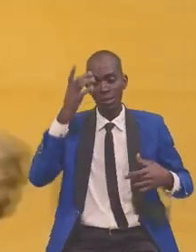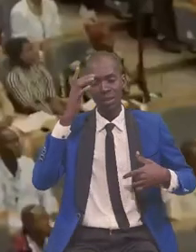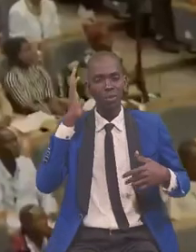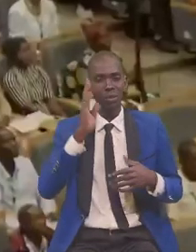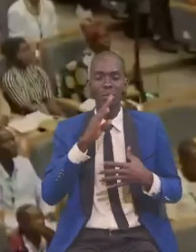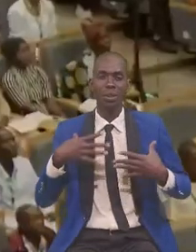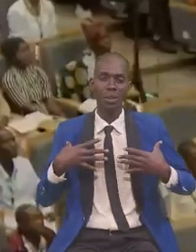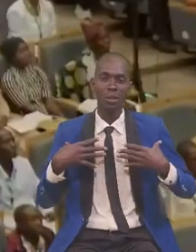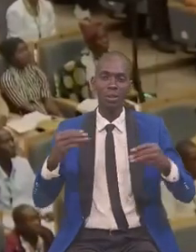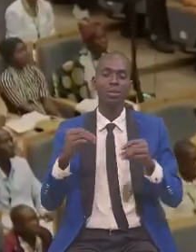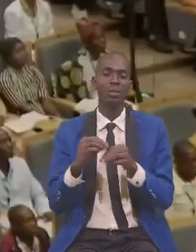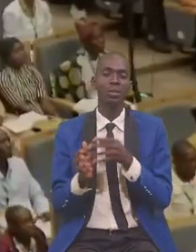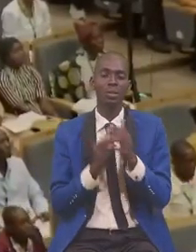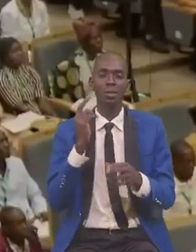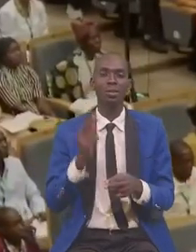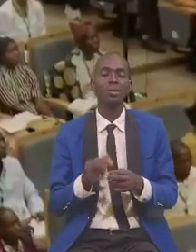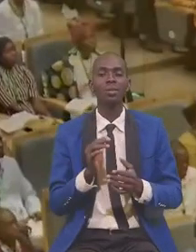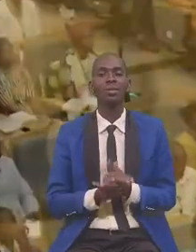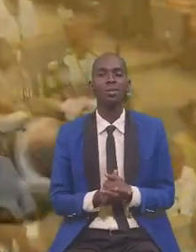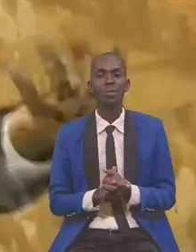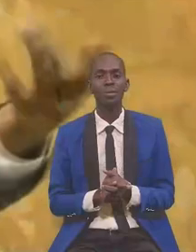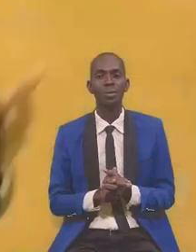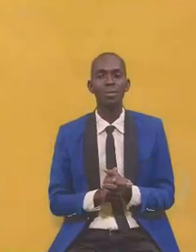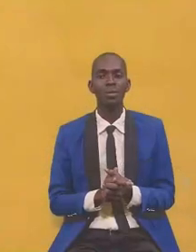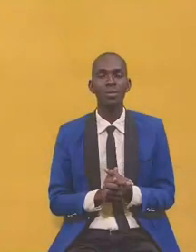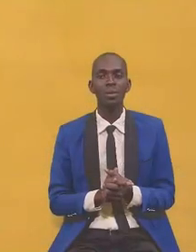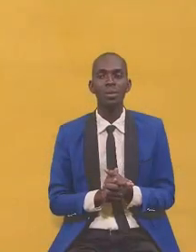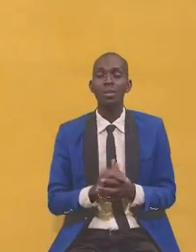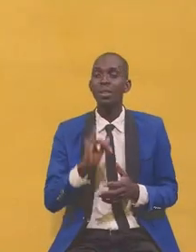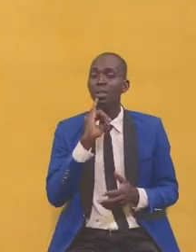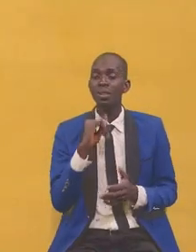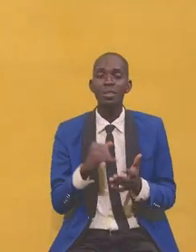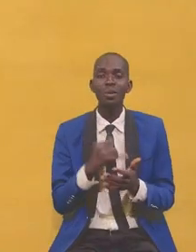Jesus' name. Is it only the hands of the men?